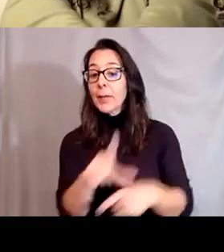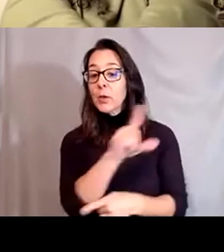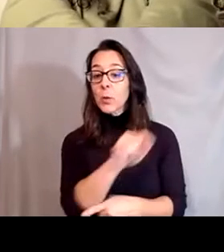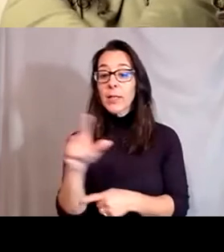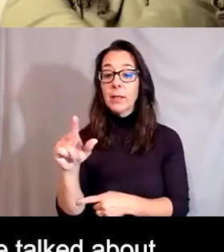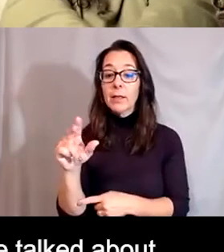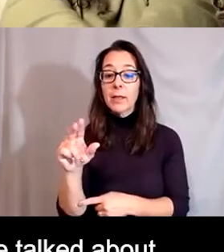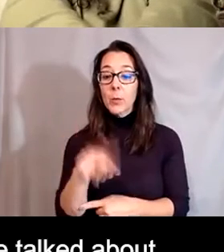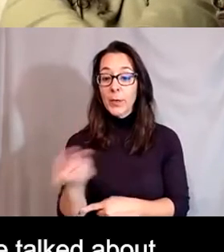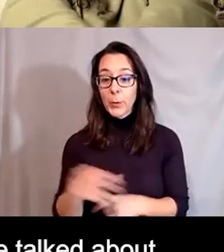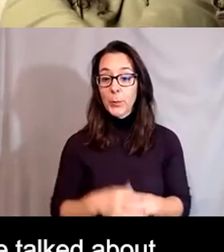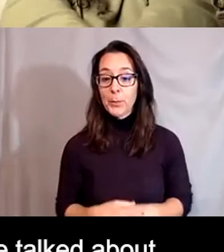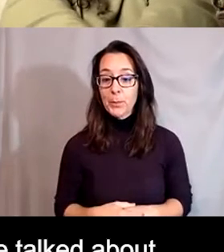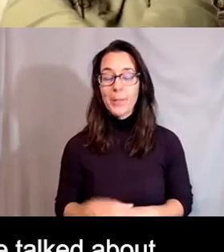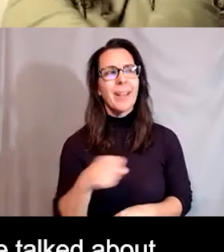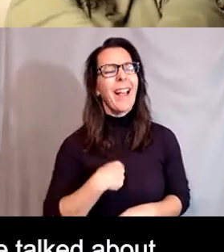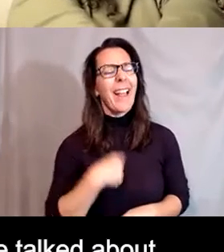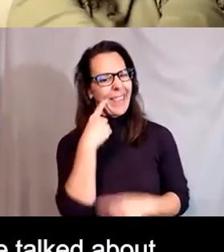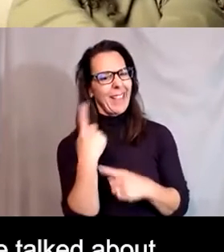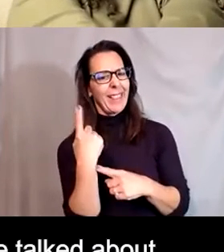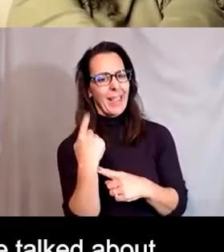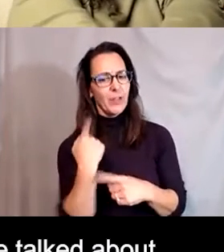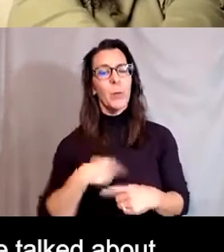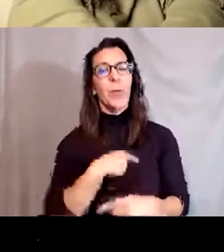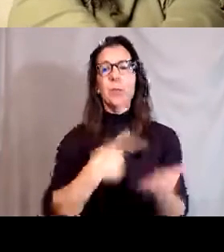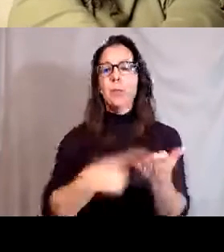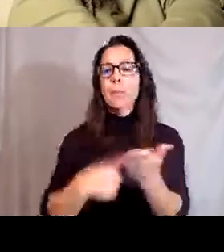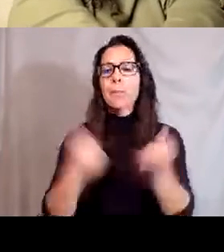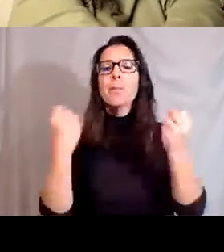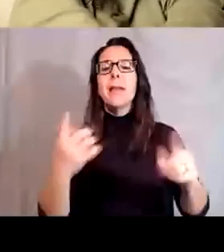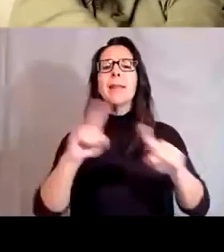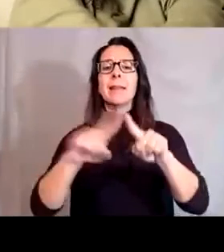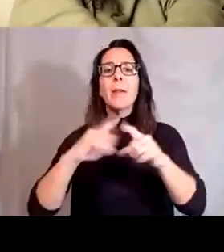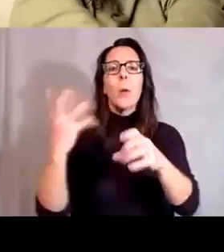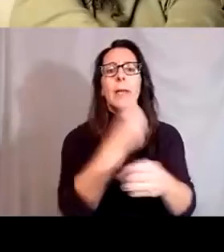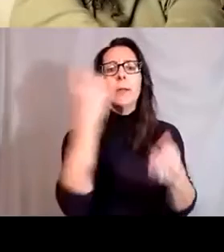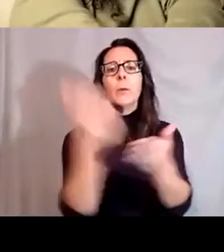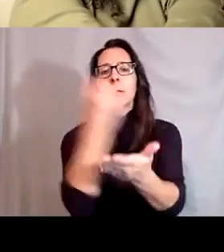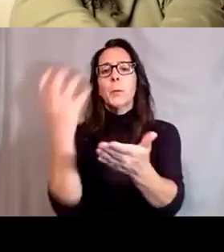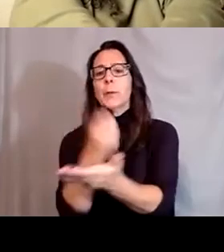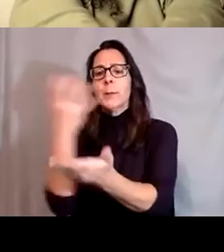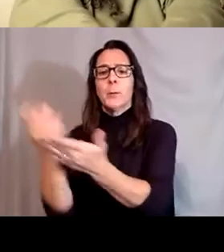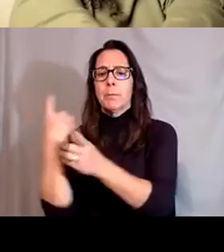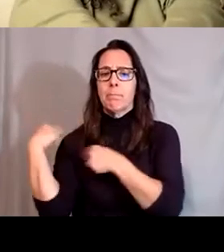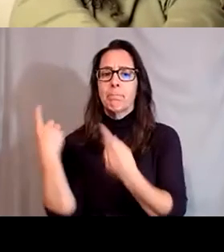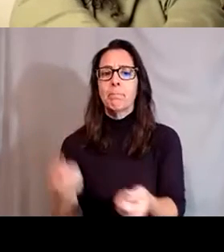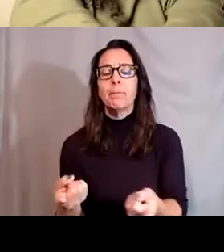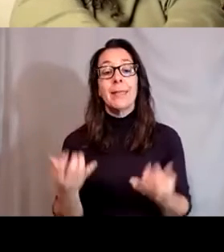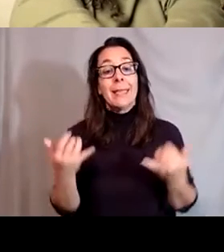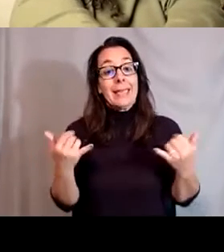I think last year, like we talked about, were so many huge wins. I think what we want to make sure